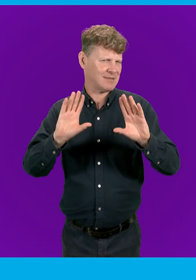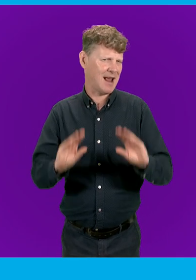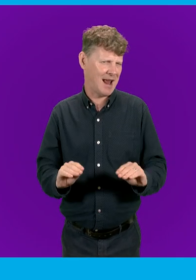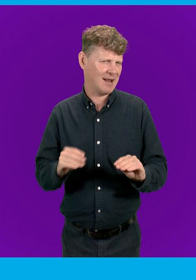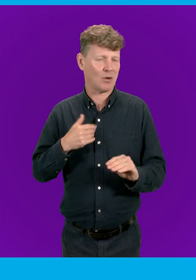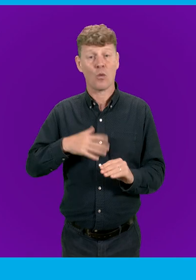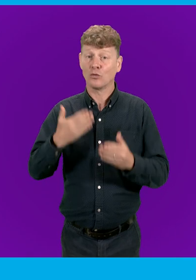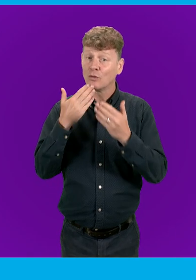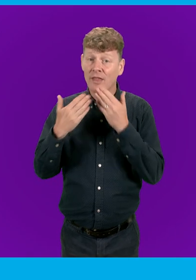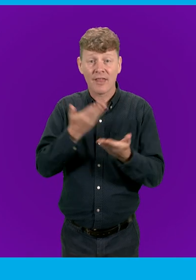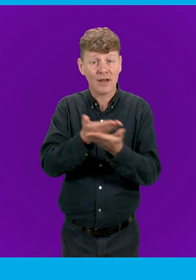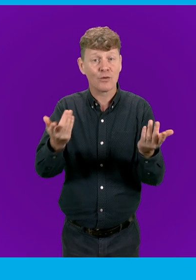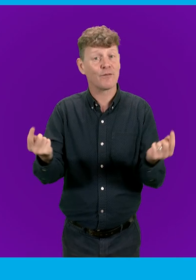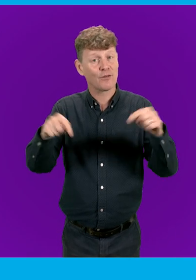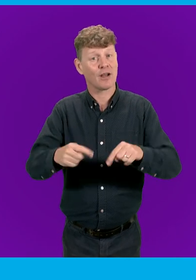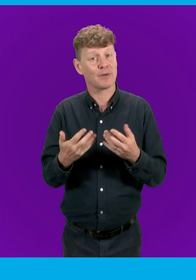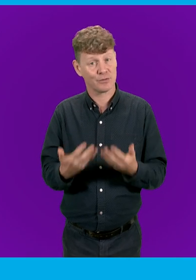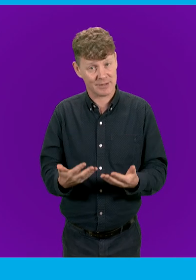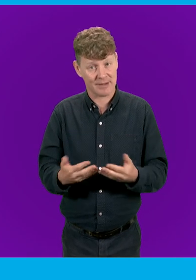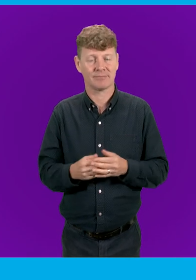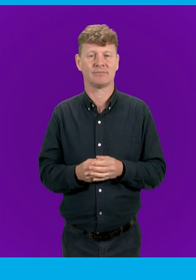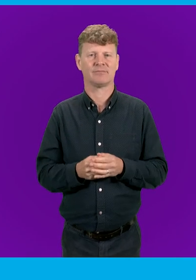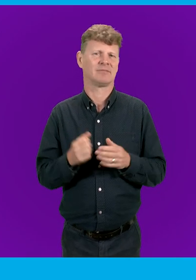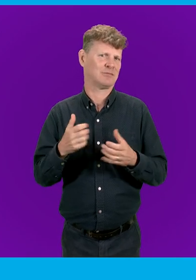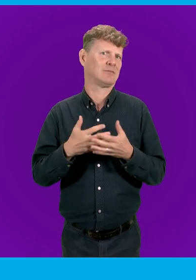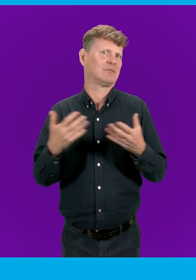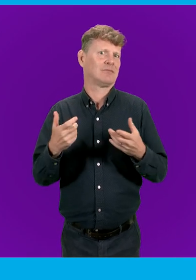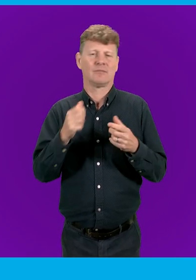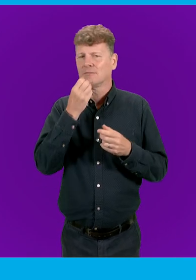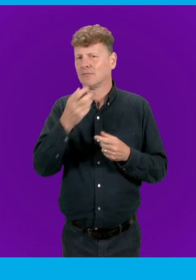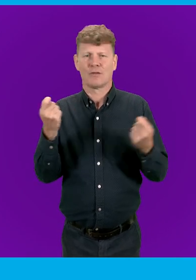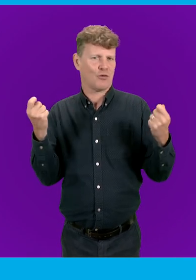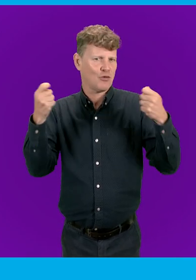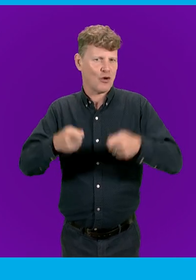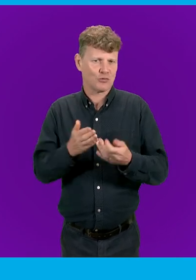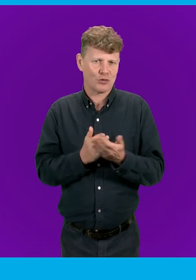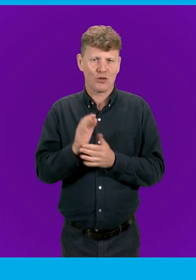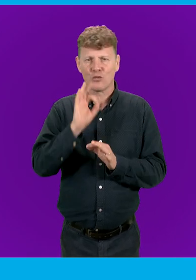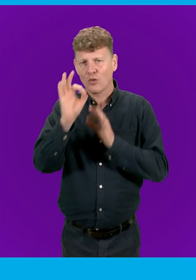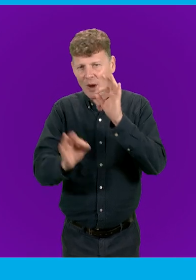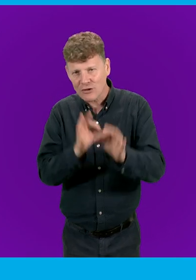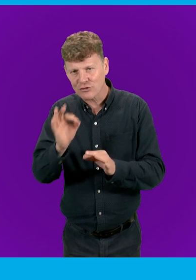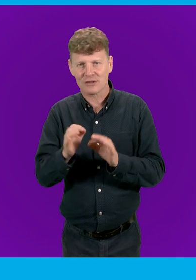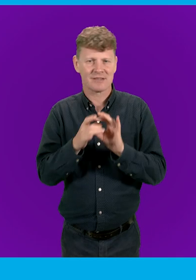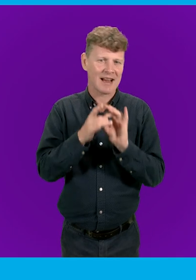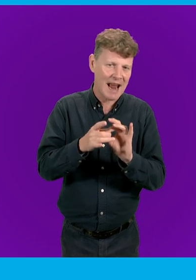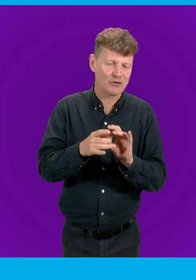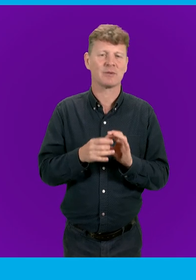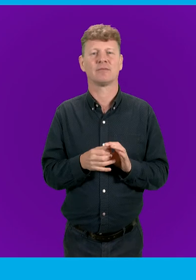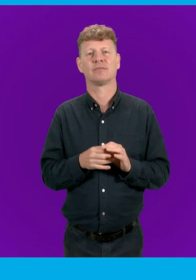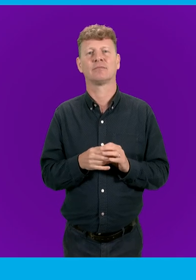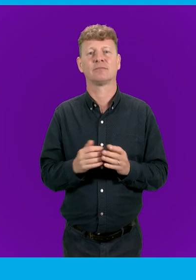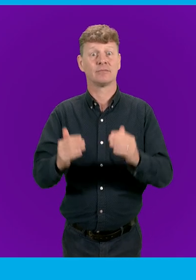like to thank you all for coming along today and making such a big contribution via your questions and engagement. I'd like